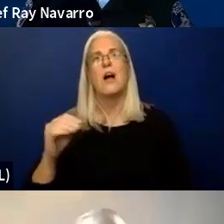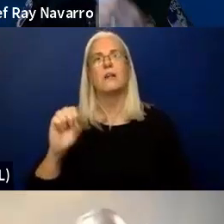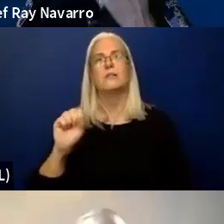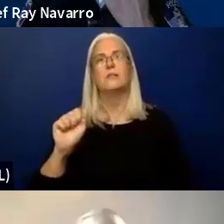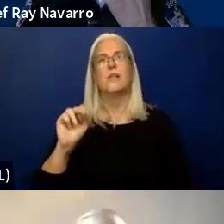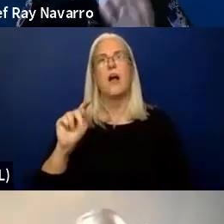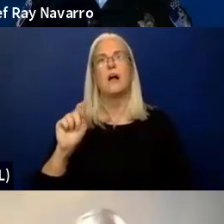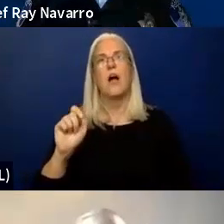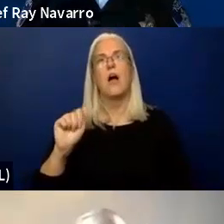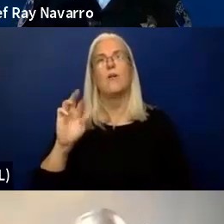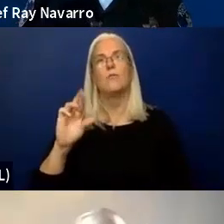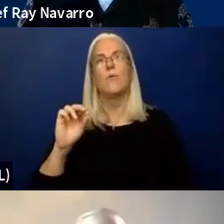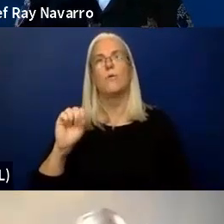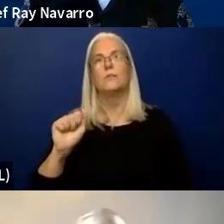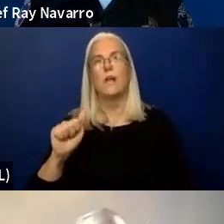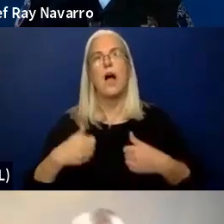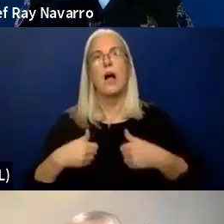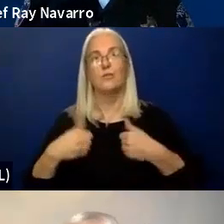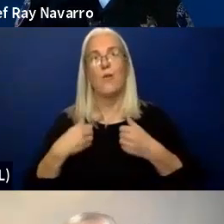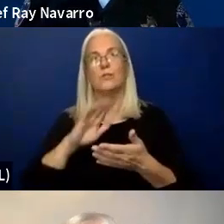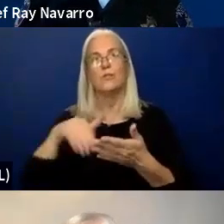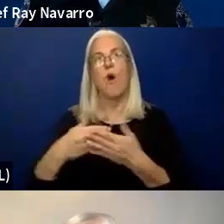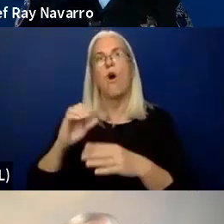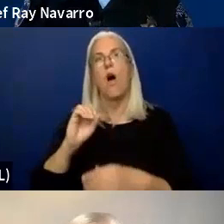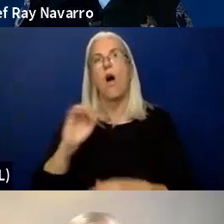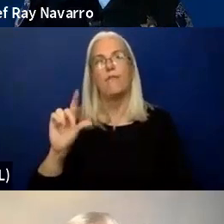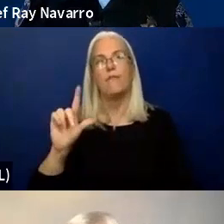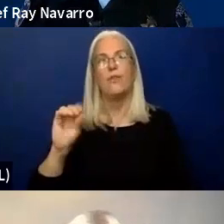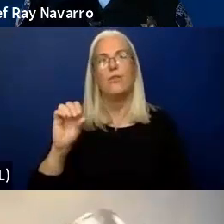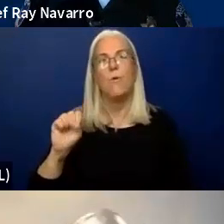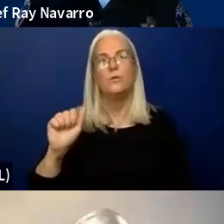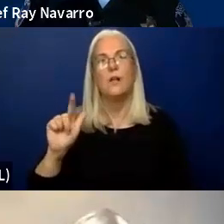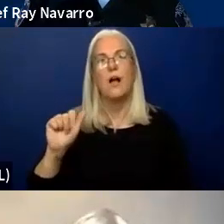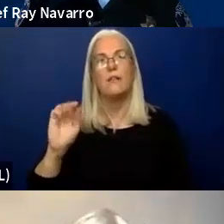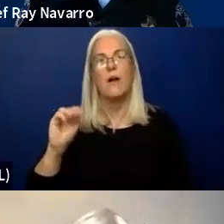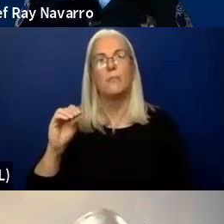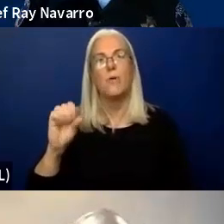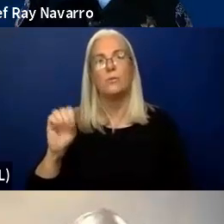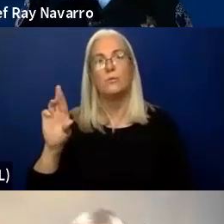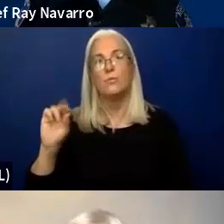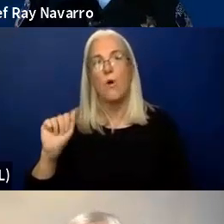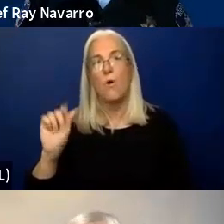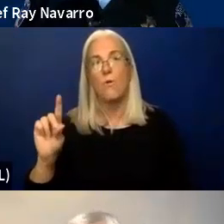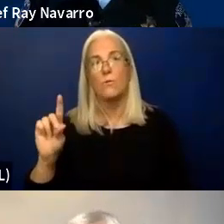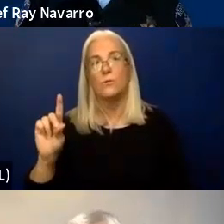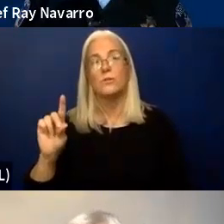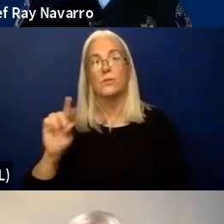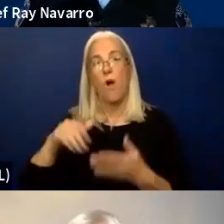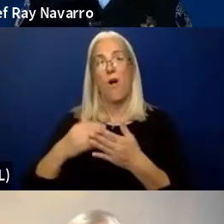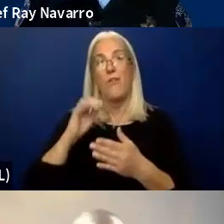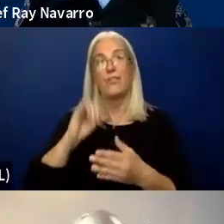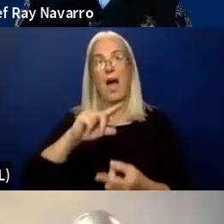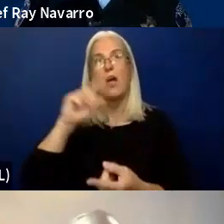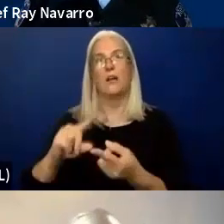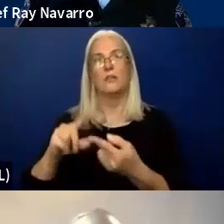Road. With that, it's very important to remember that any burned areas within these particular areas or